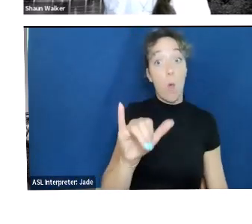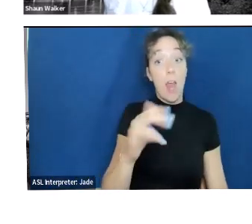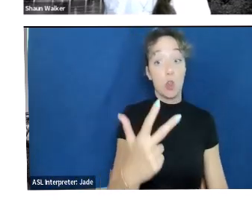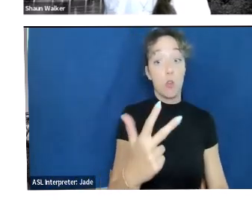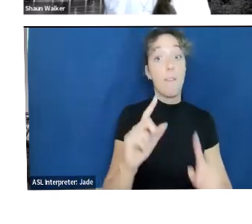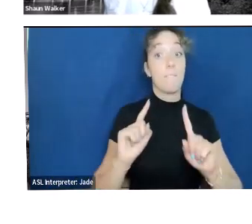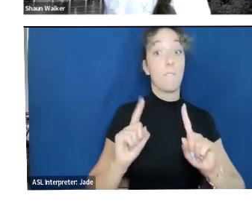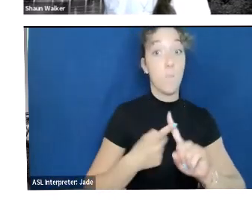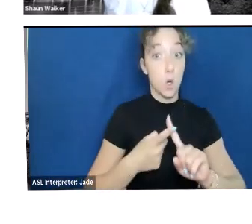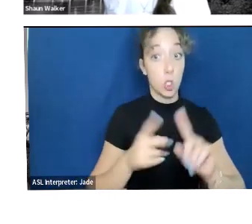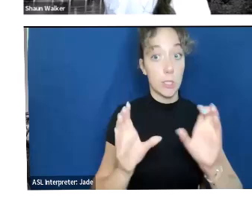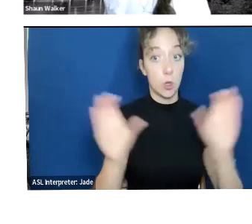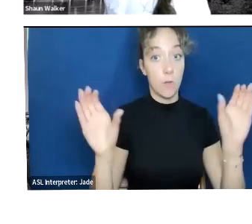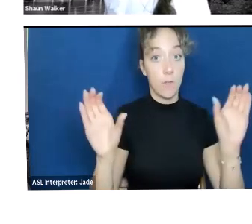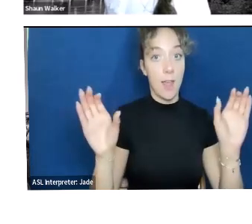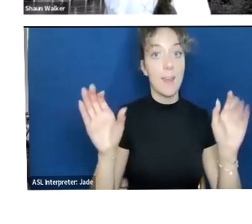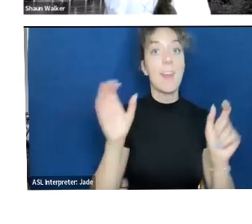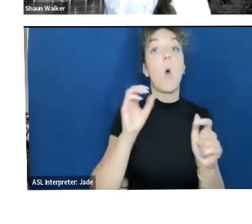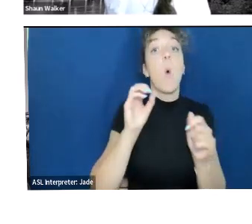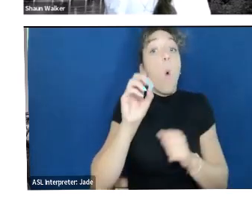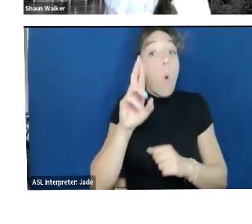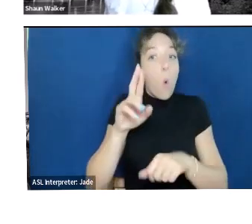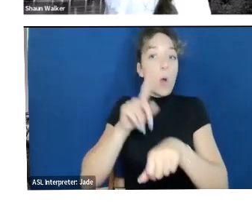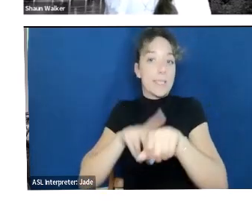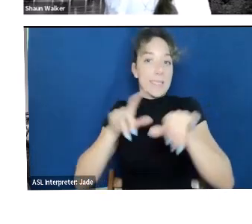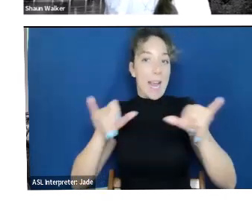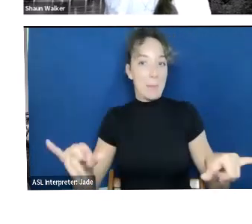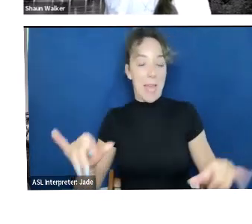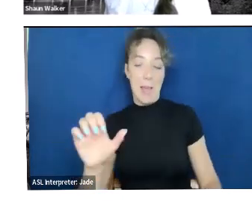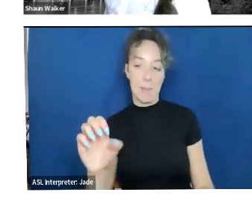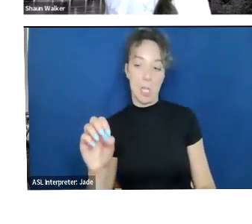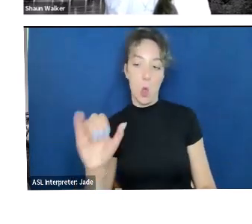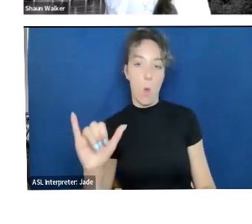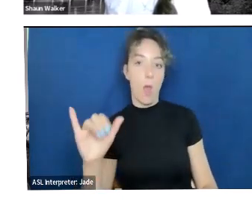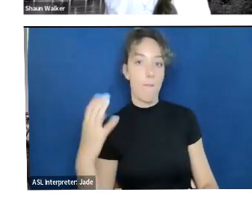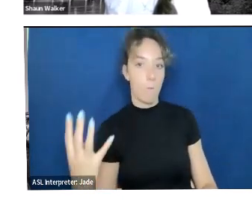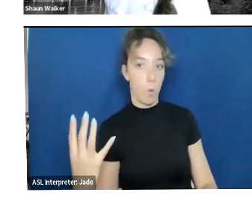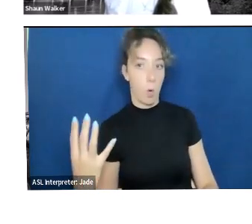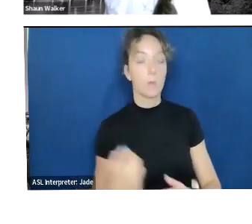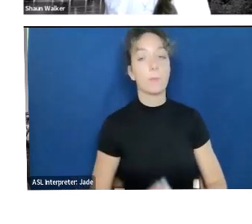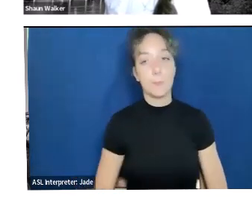first or at the same time of EOY 4.